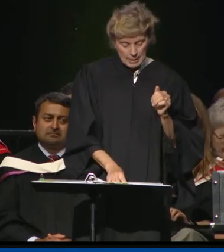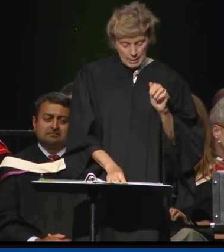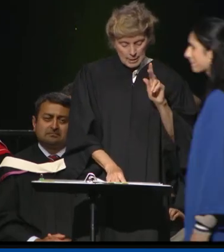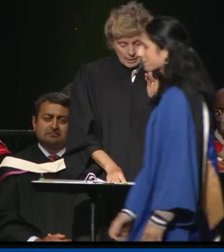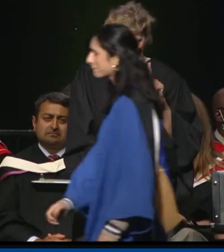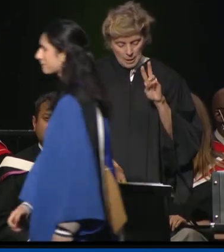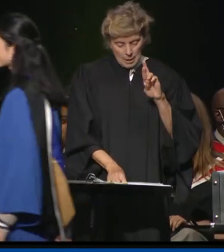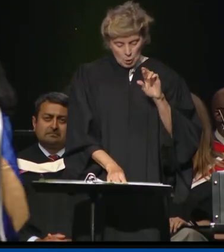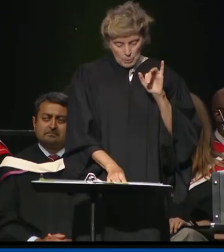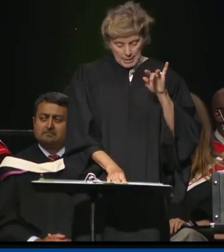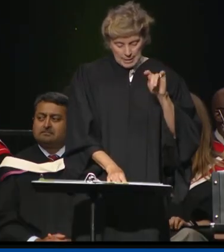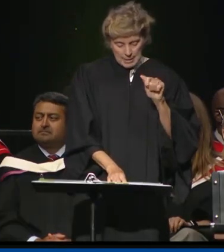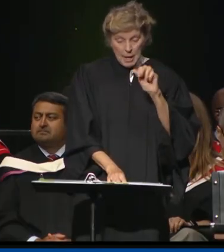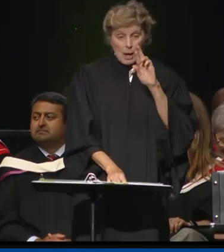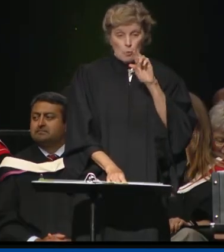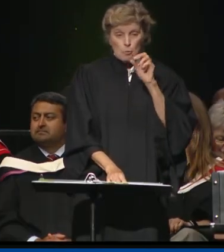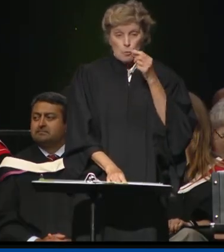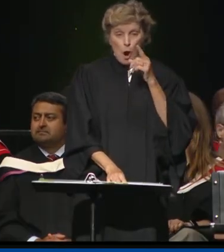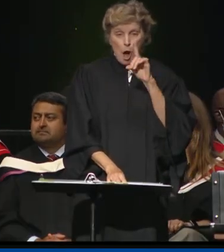Krista Rodriguez.